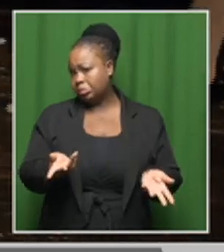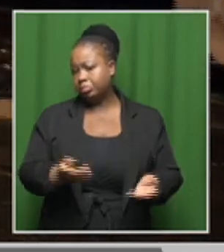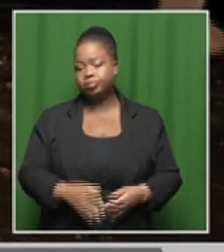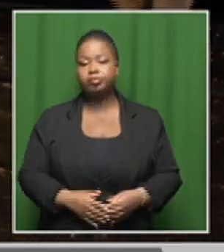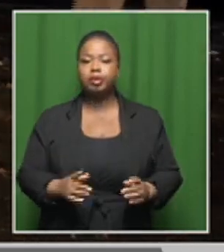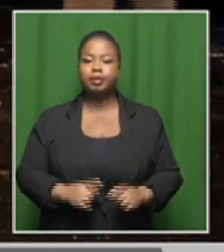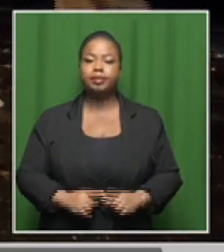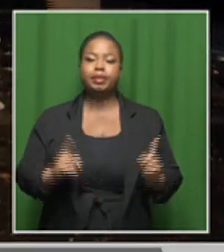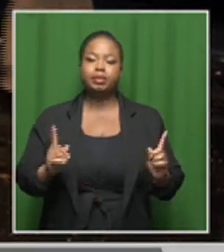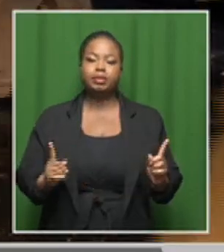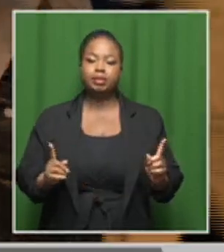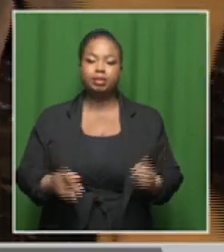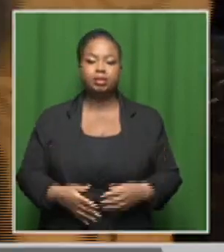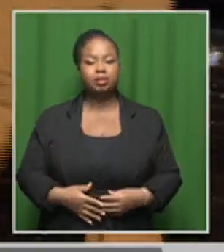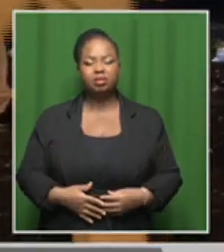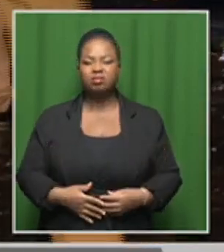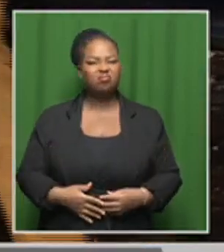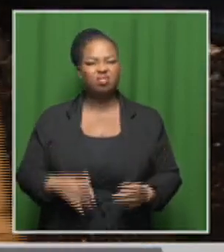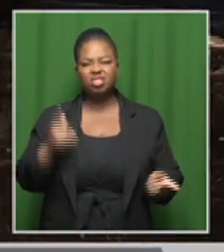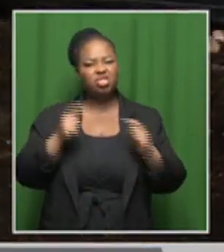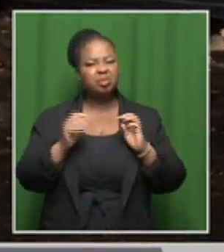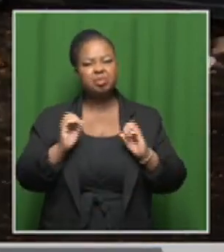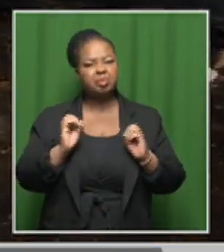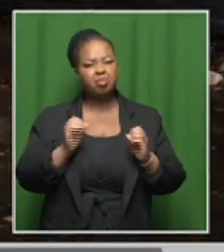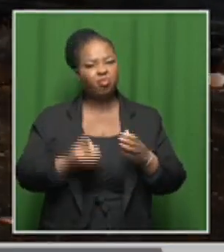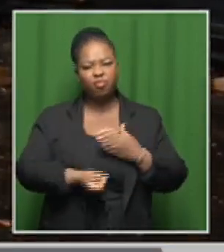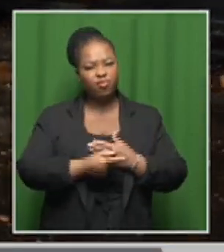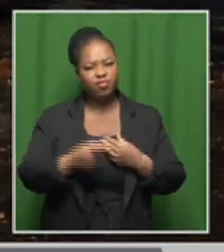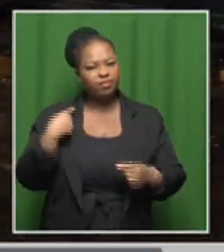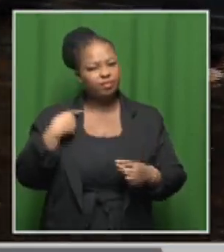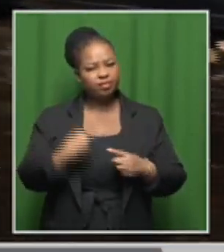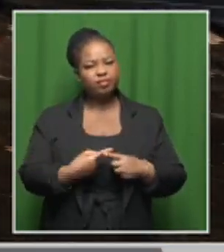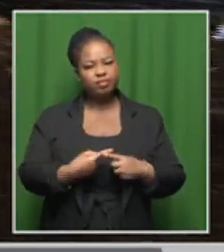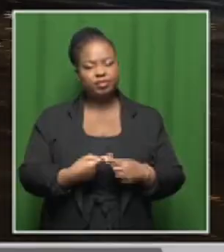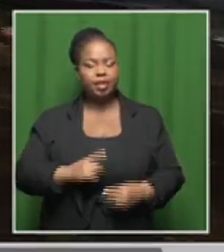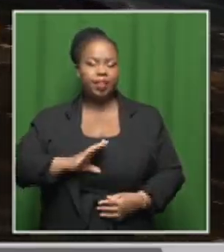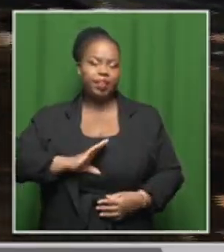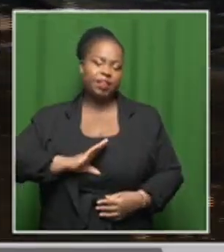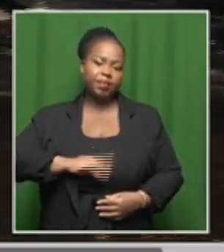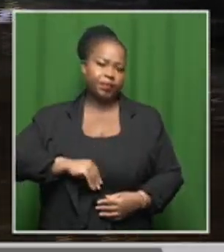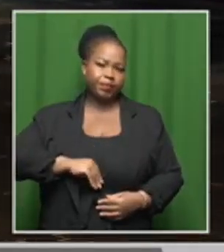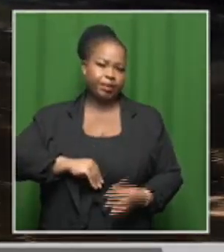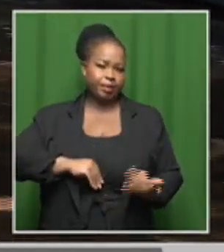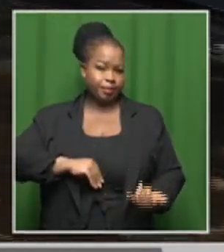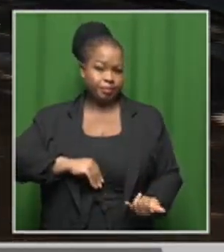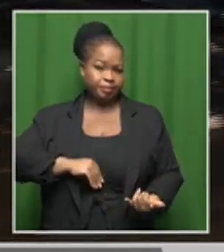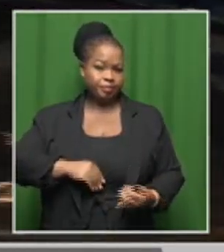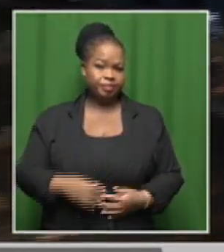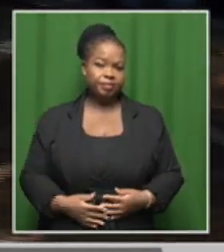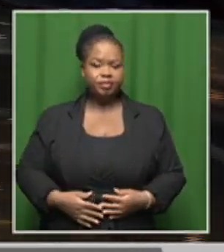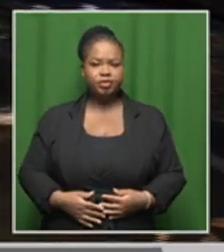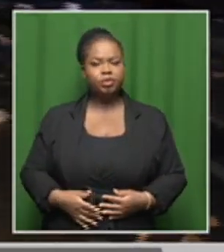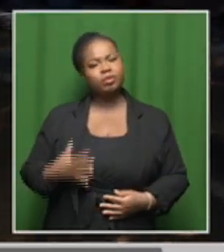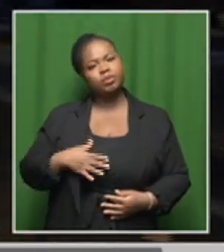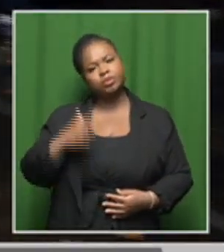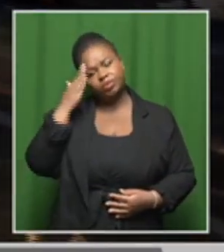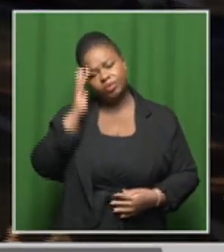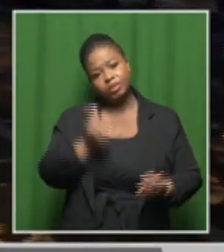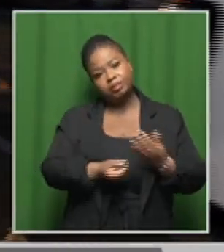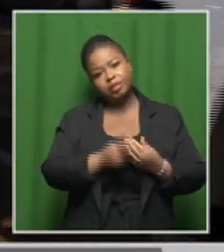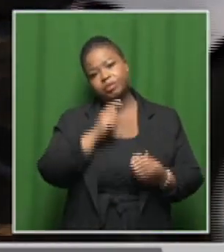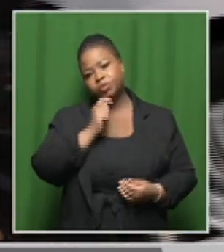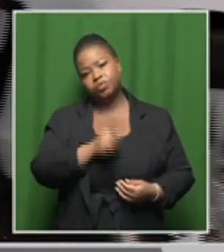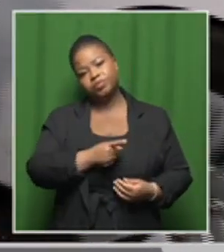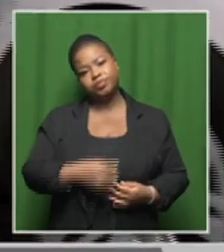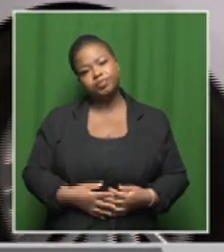it's no change is happening, right? So all of this is seemed disheartening at this point. So what's really unfolding then on